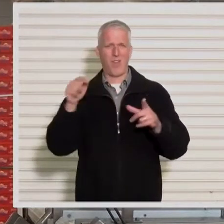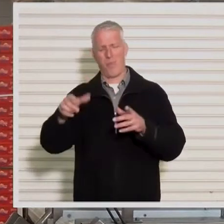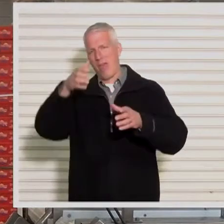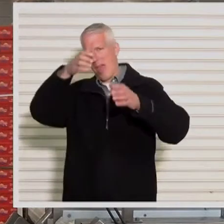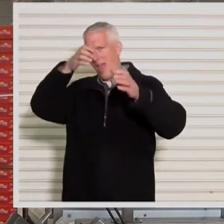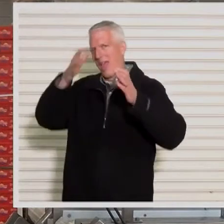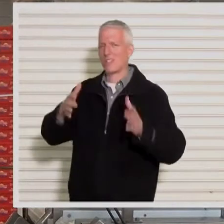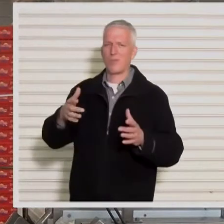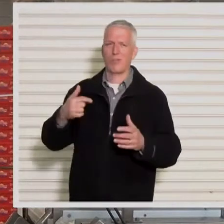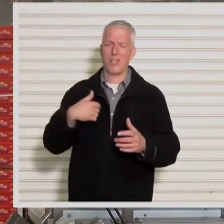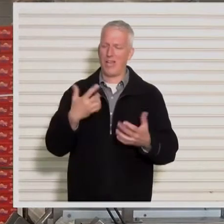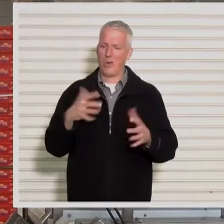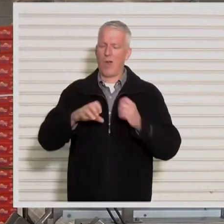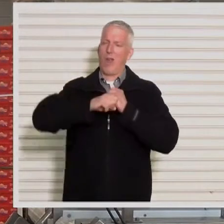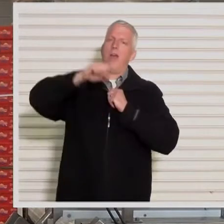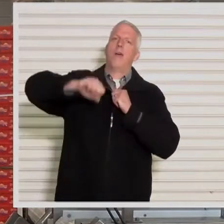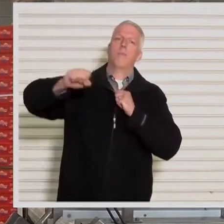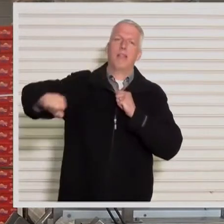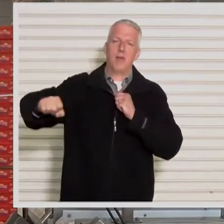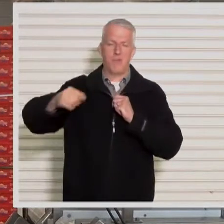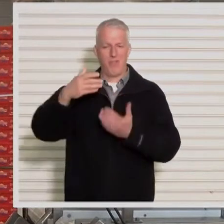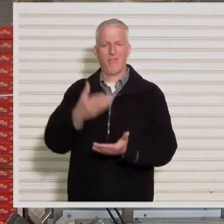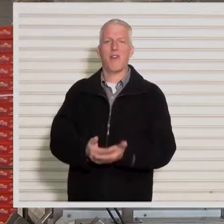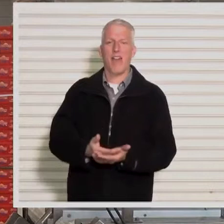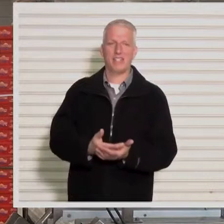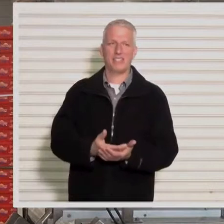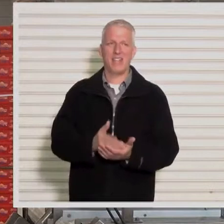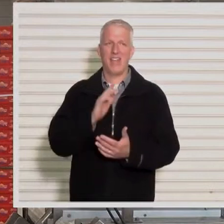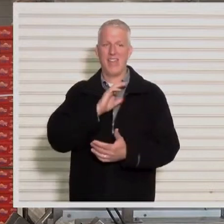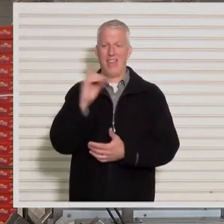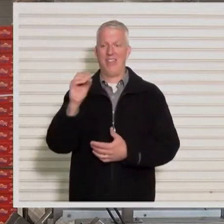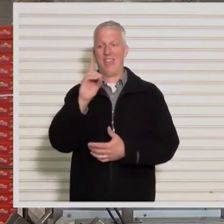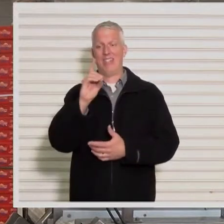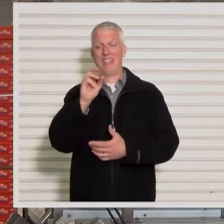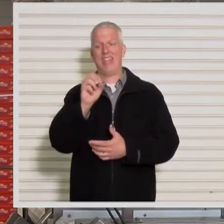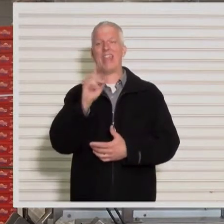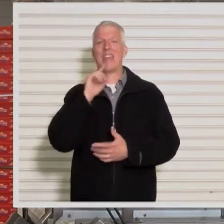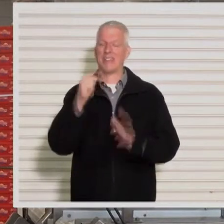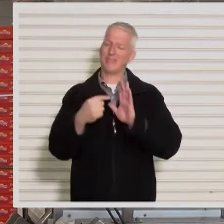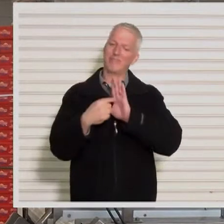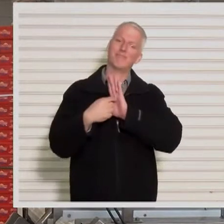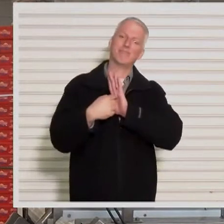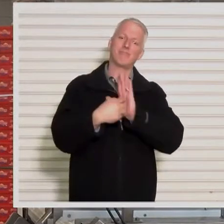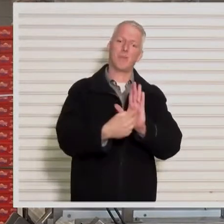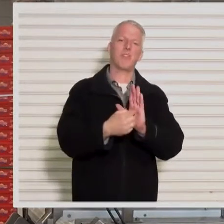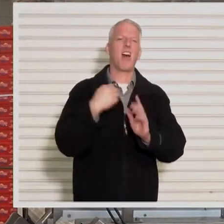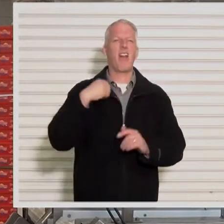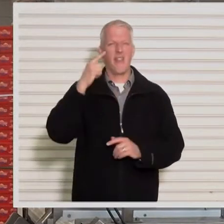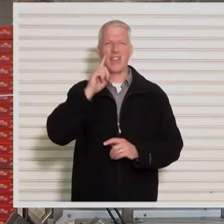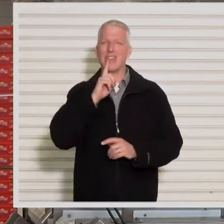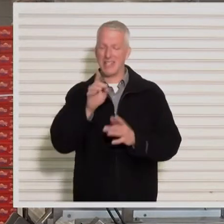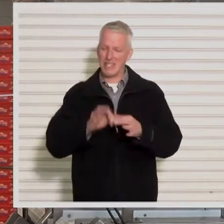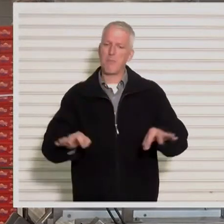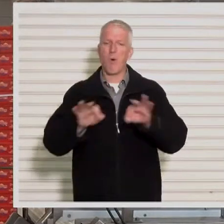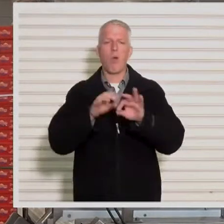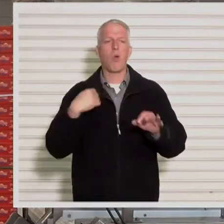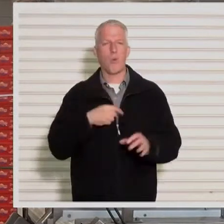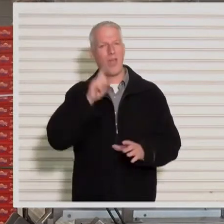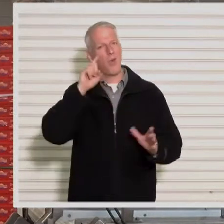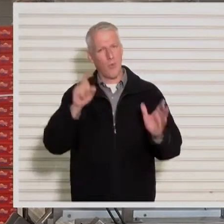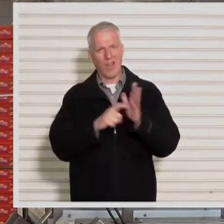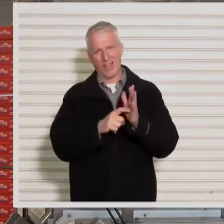want to belabor the facts and the data that stand out for themselves, but I think it is important that we do recognize the